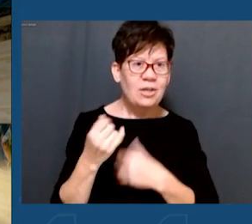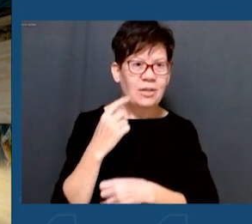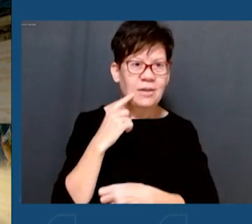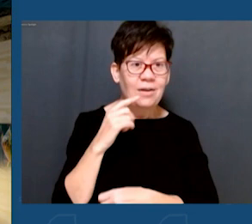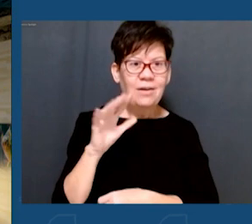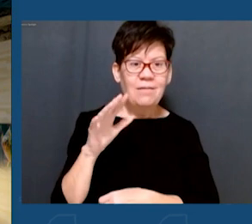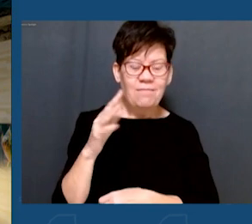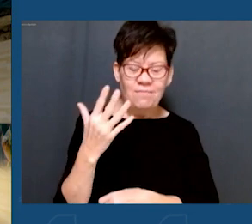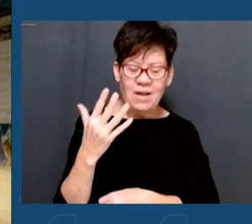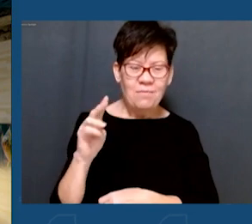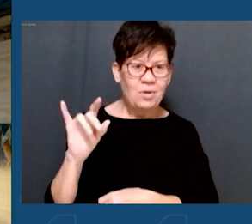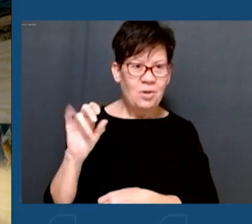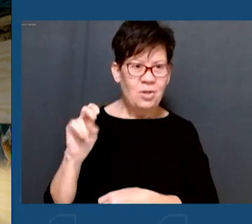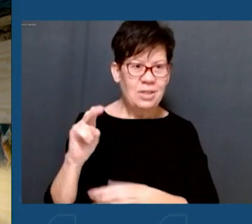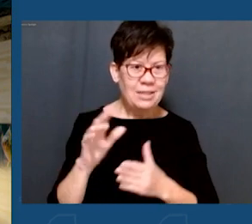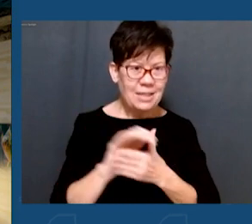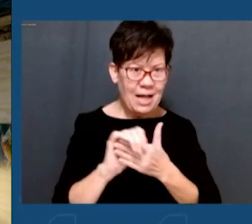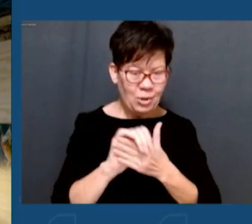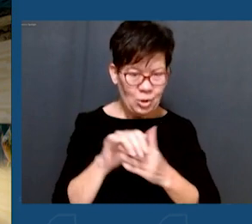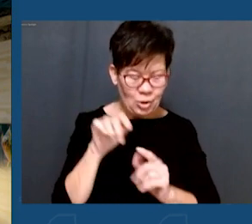Empire State Development is investing